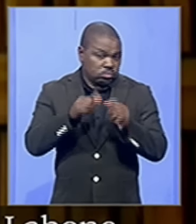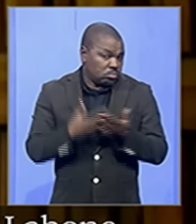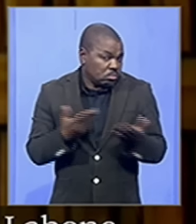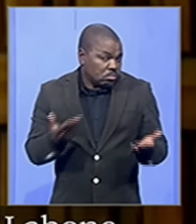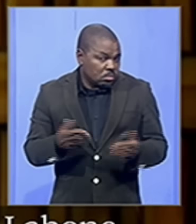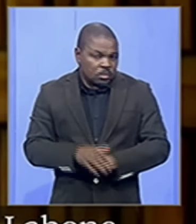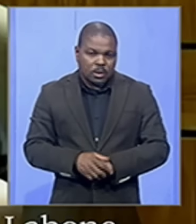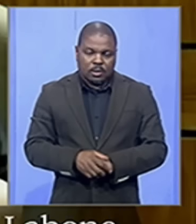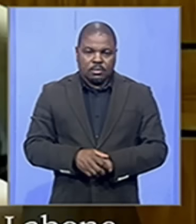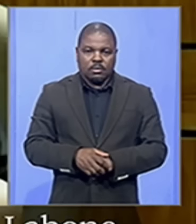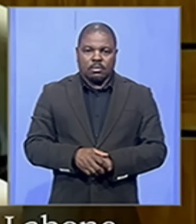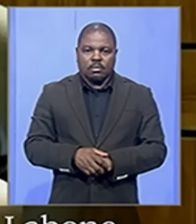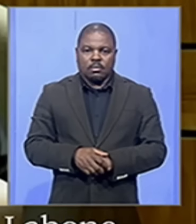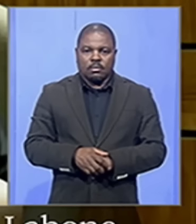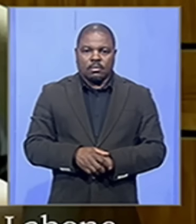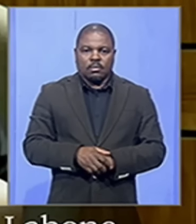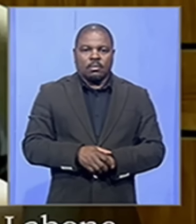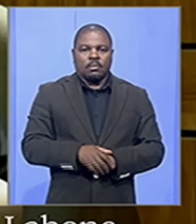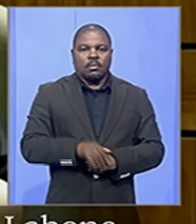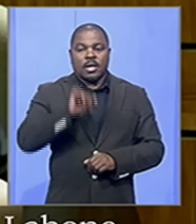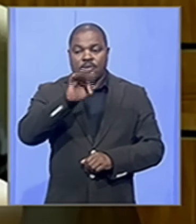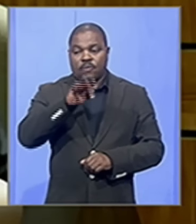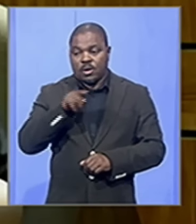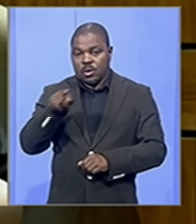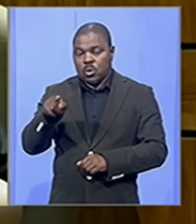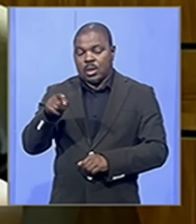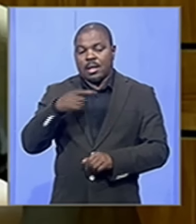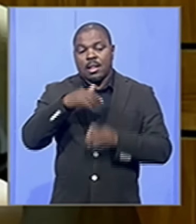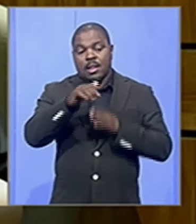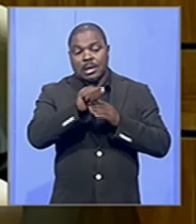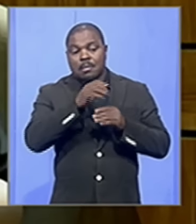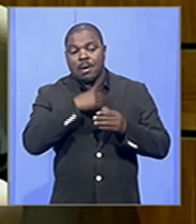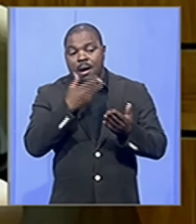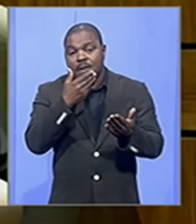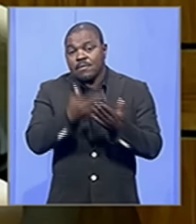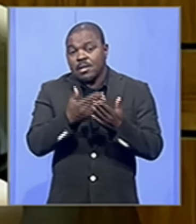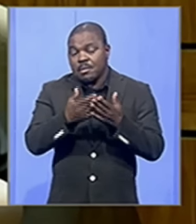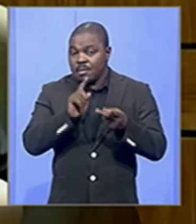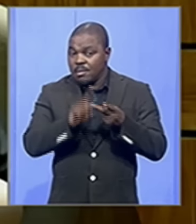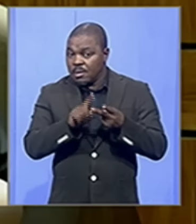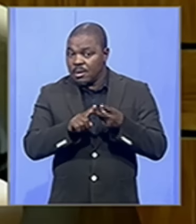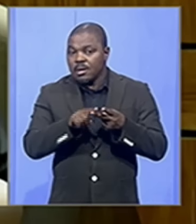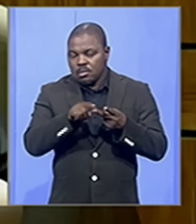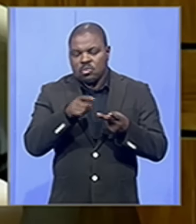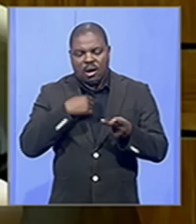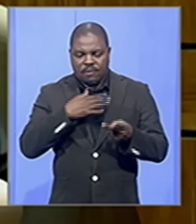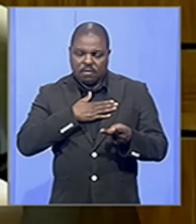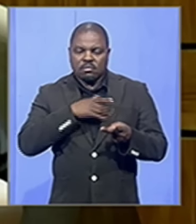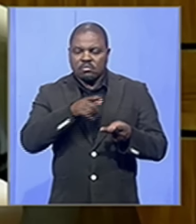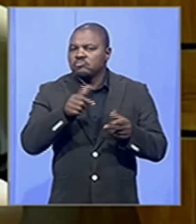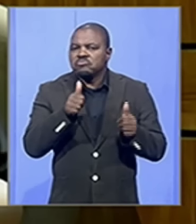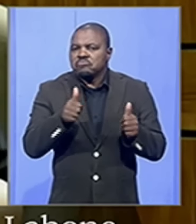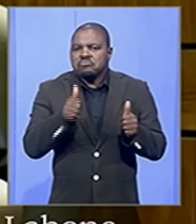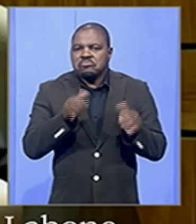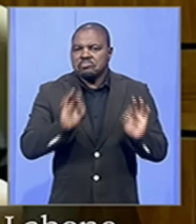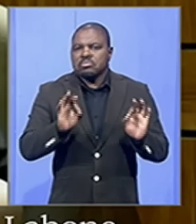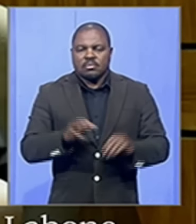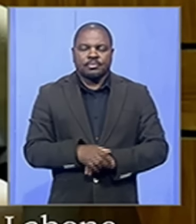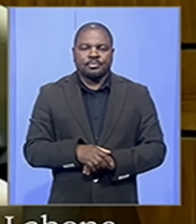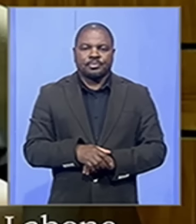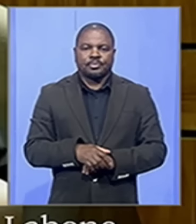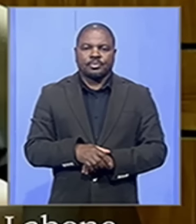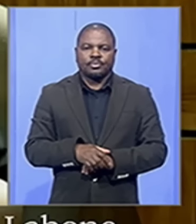hear us at 11:30 on Thursday. Yes, my lady, subject to your leadership's availability and directives, that is suitable for us. Thank you. All